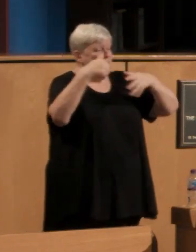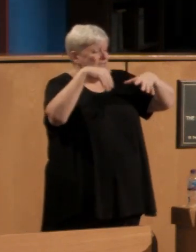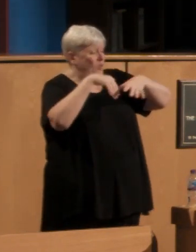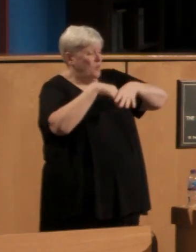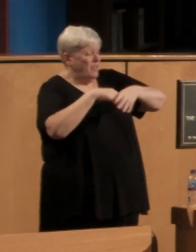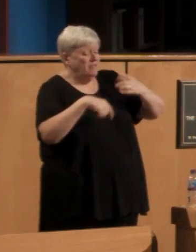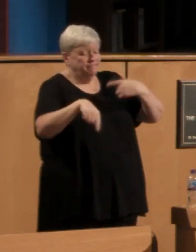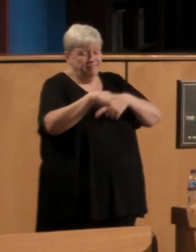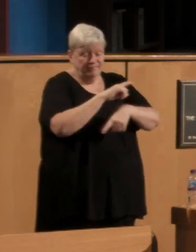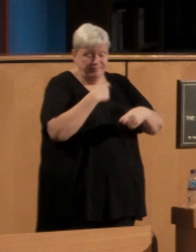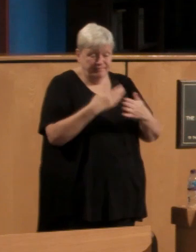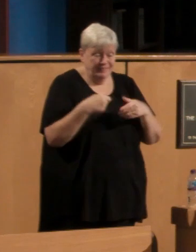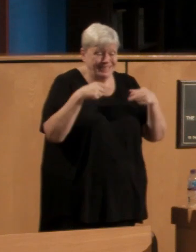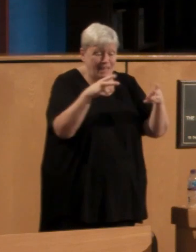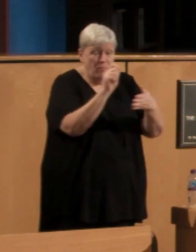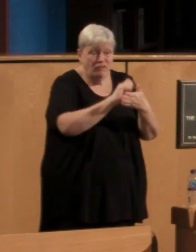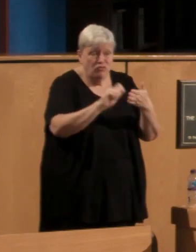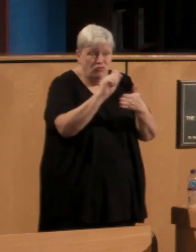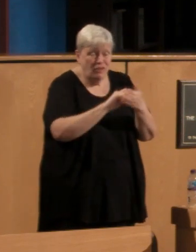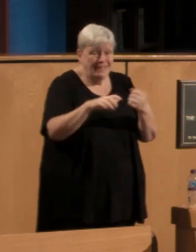space, in terms of